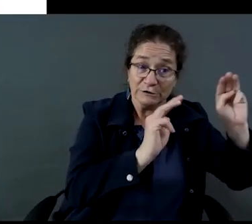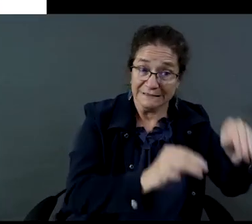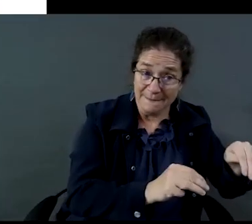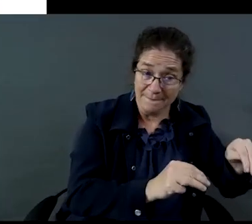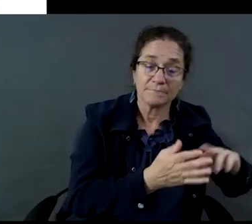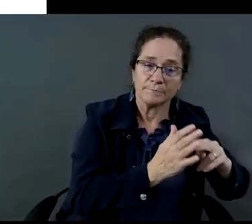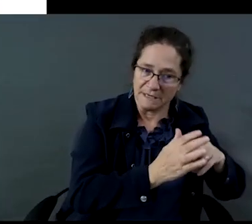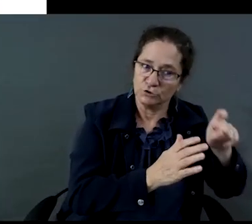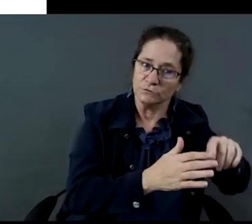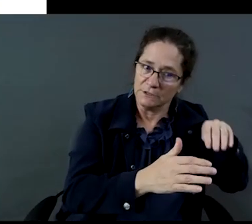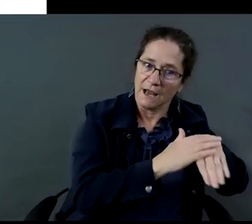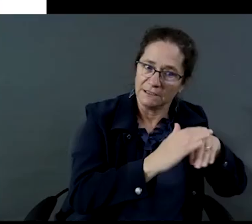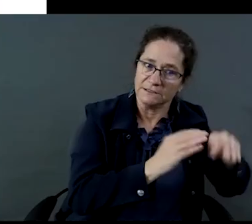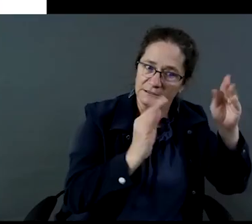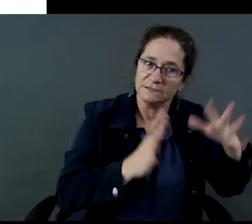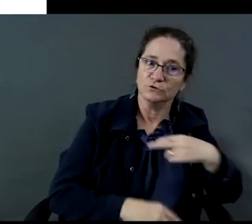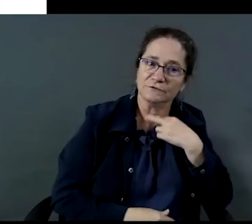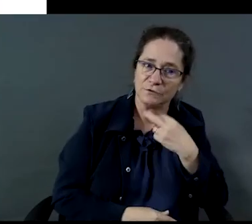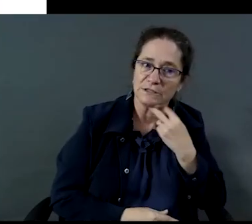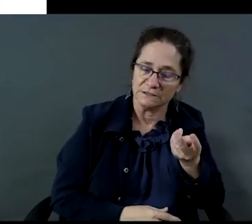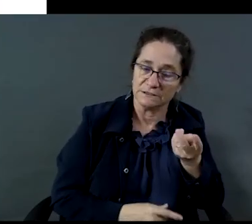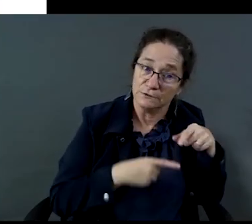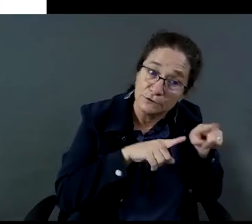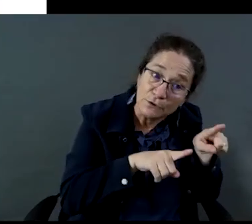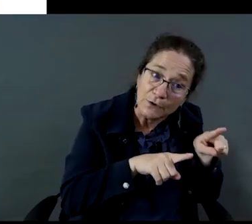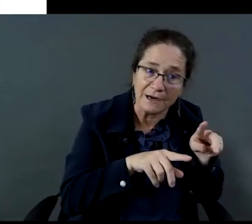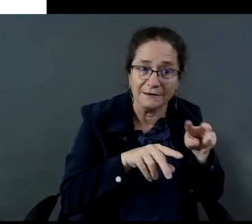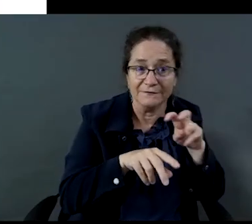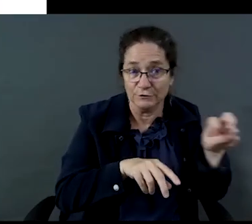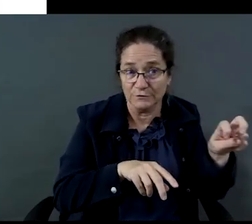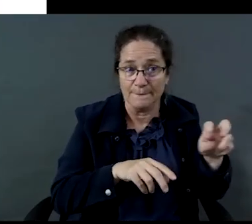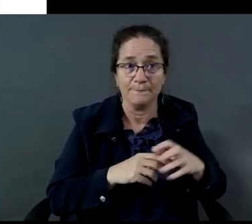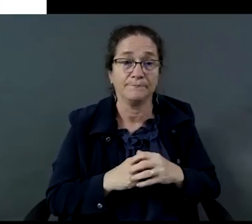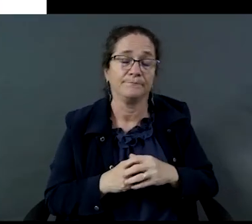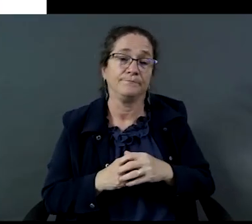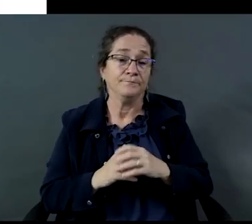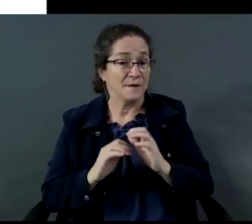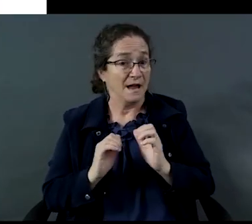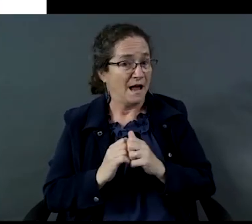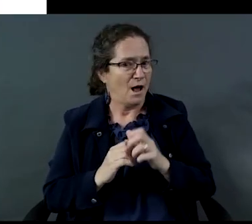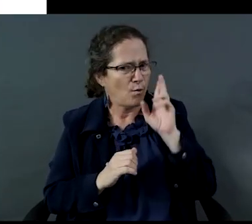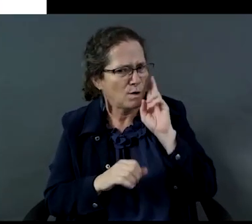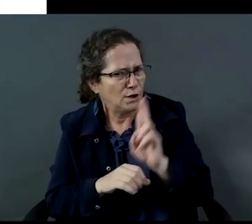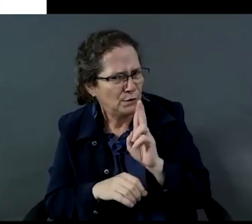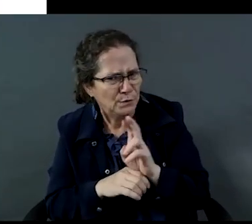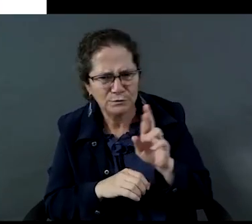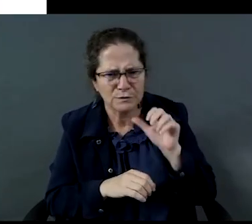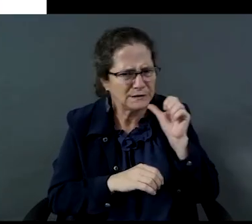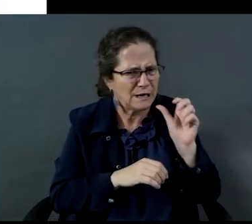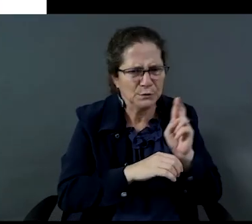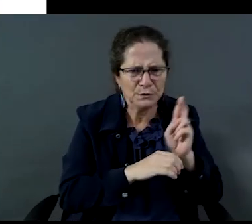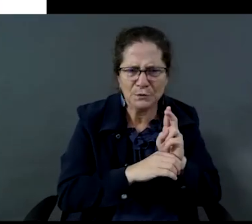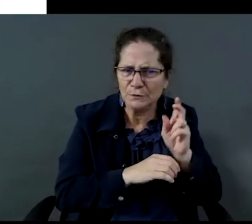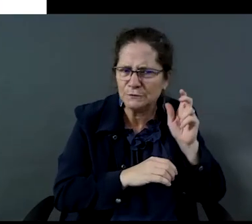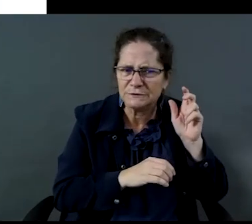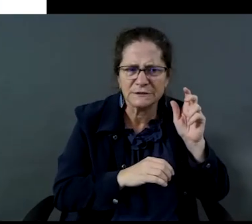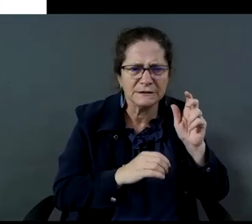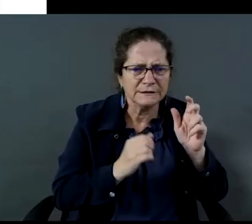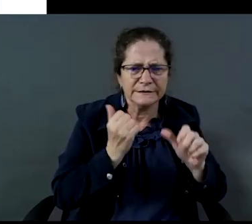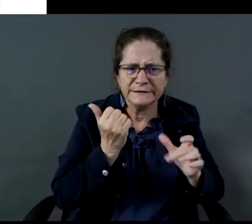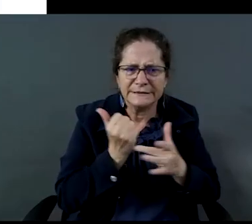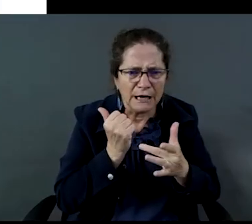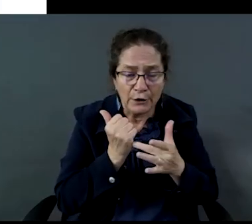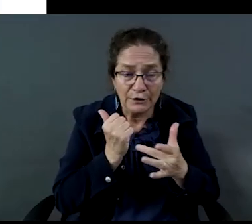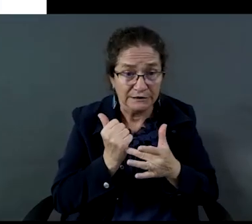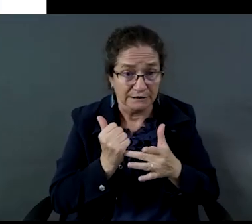museum. How will the equipment be used or not used? So field day with the water balloon, you're not going to be using the assistive technology then. It should be locked